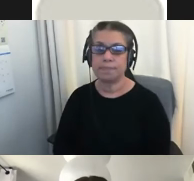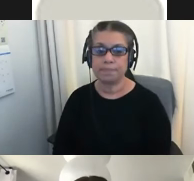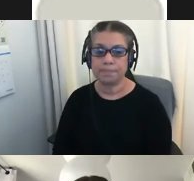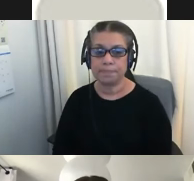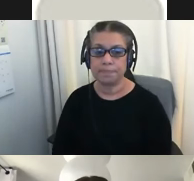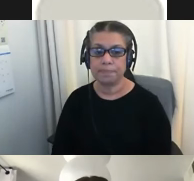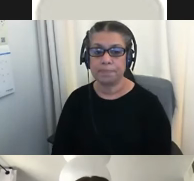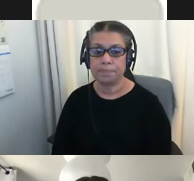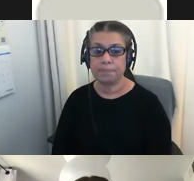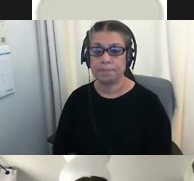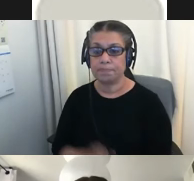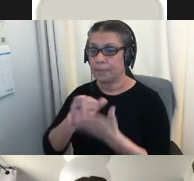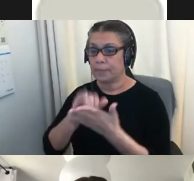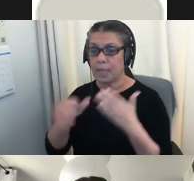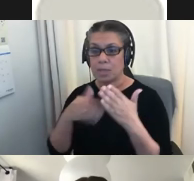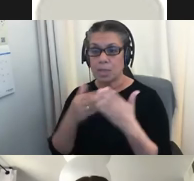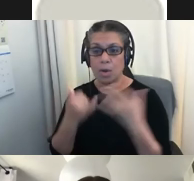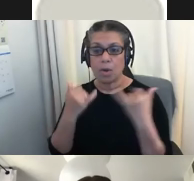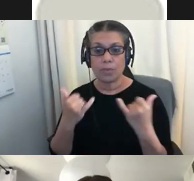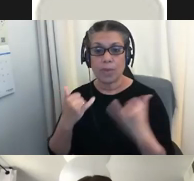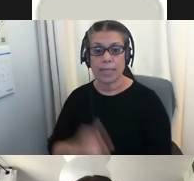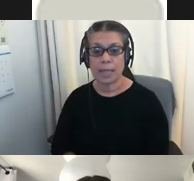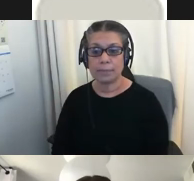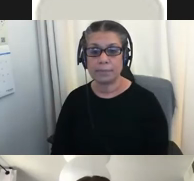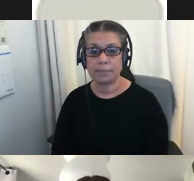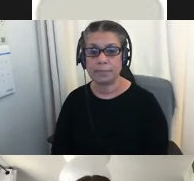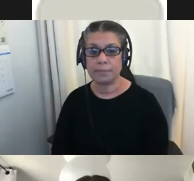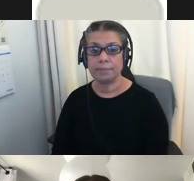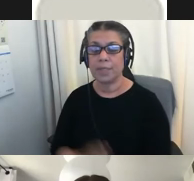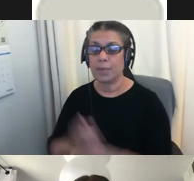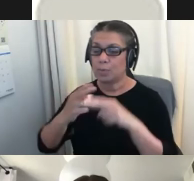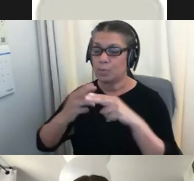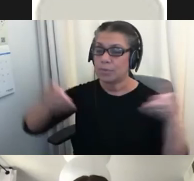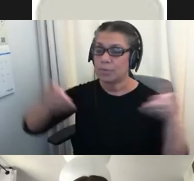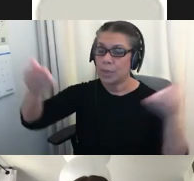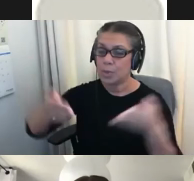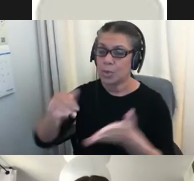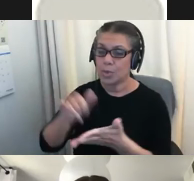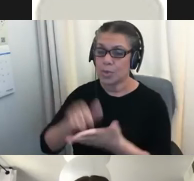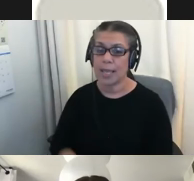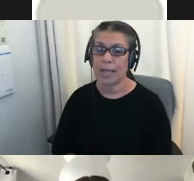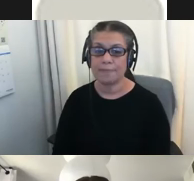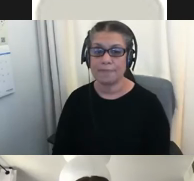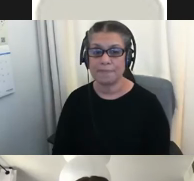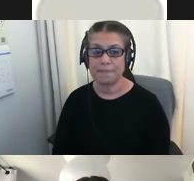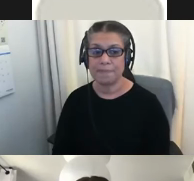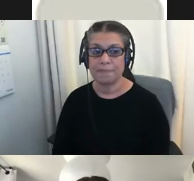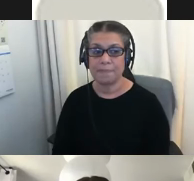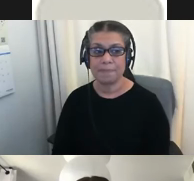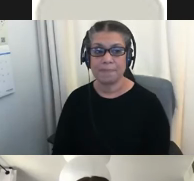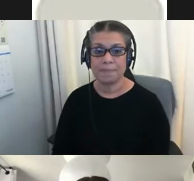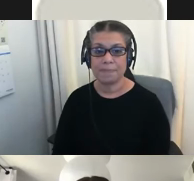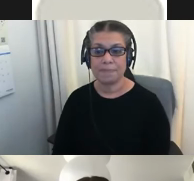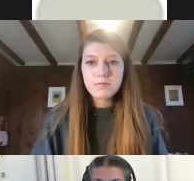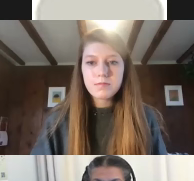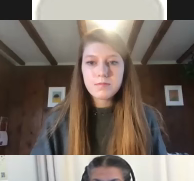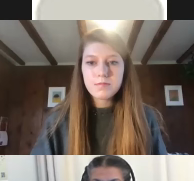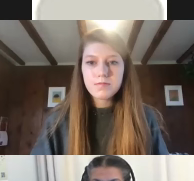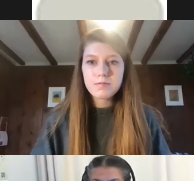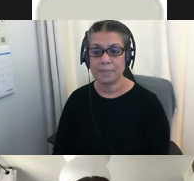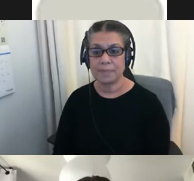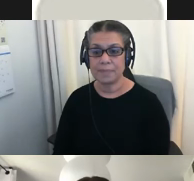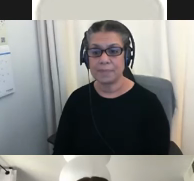And that is all I have. I just wanted to briefly introduce that to you all. Thanks,